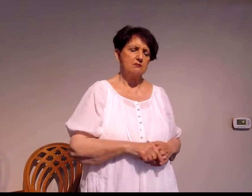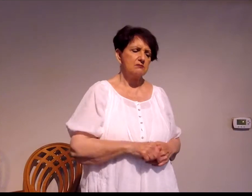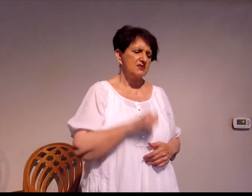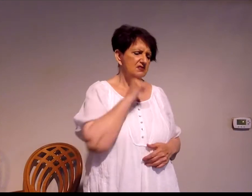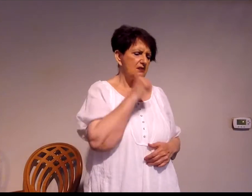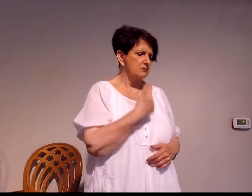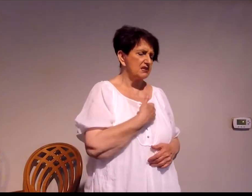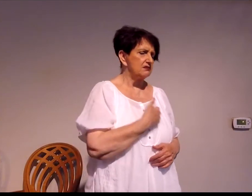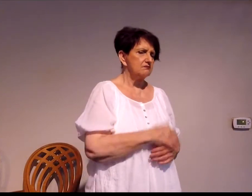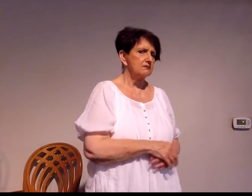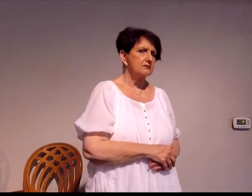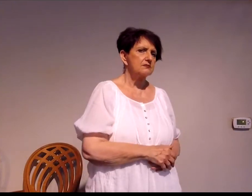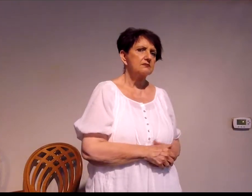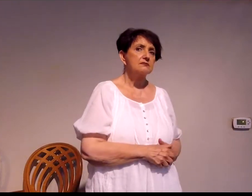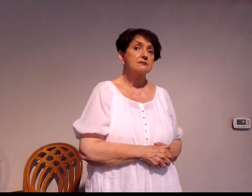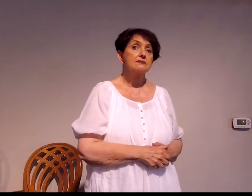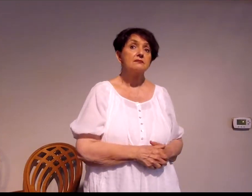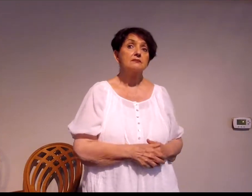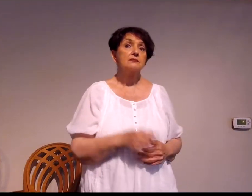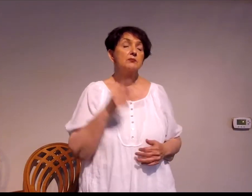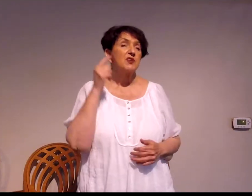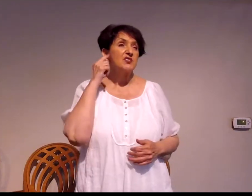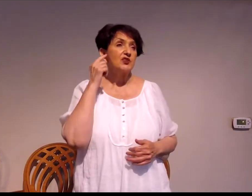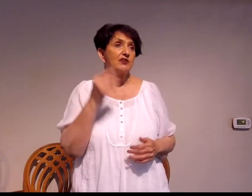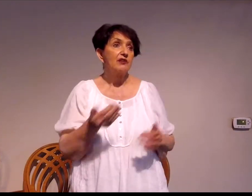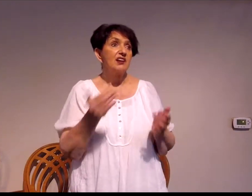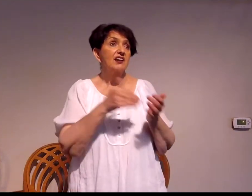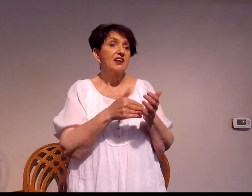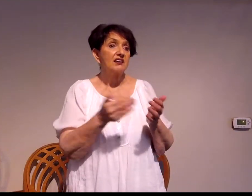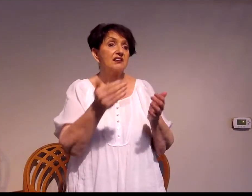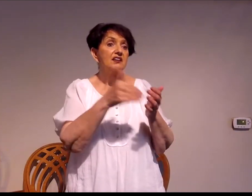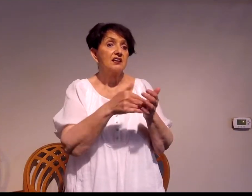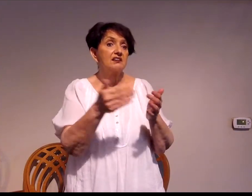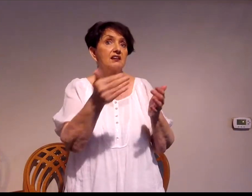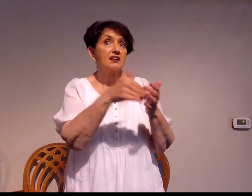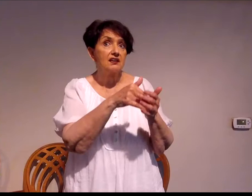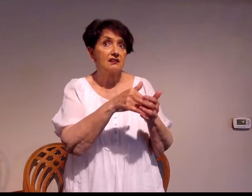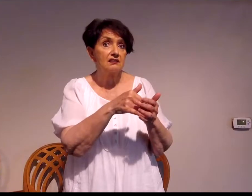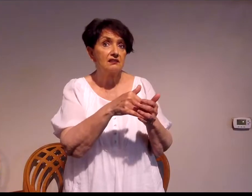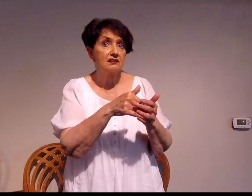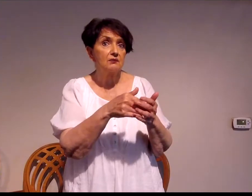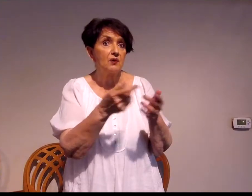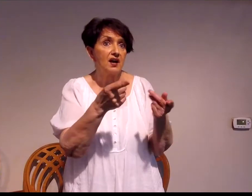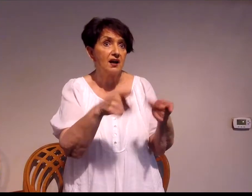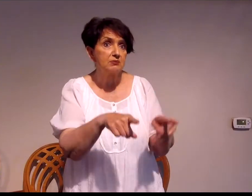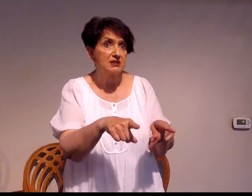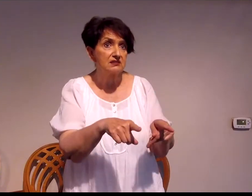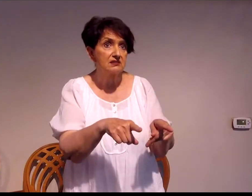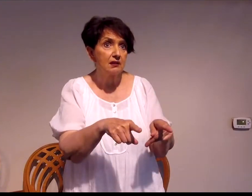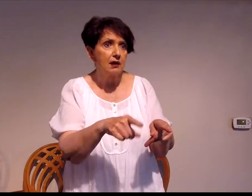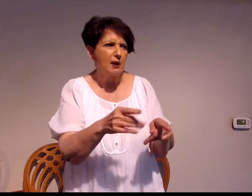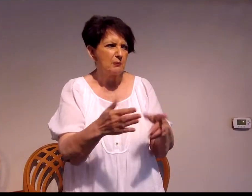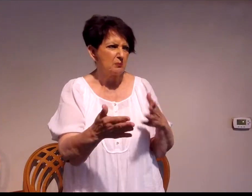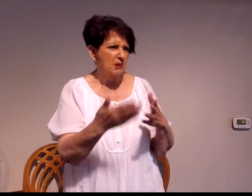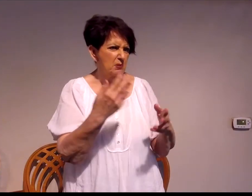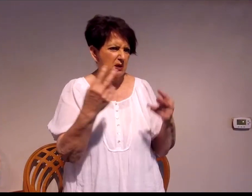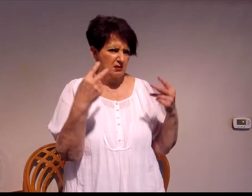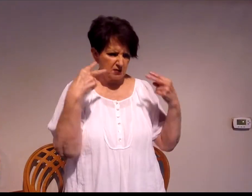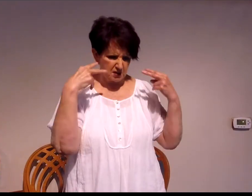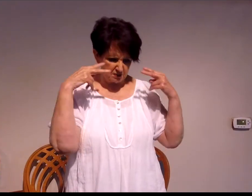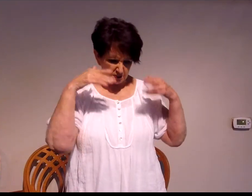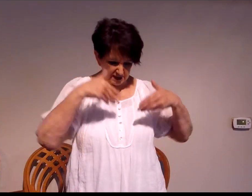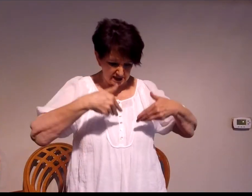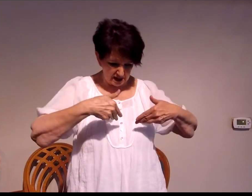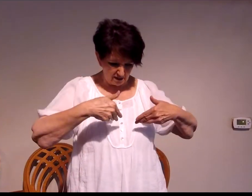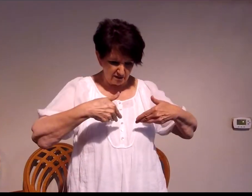me." Until you hear it a time or two or three or 200. And then I was like, maybe I ought to start looking at this. And